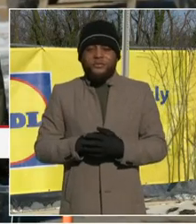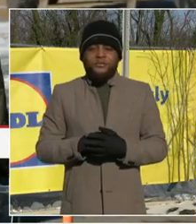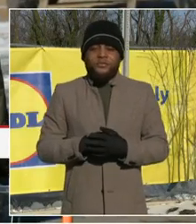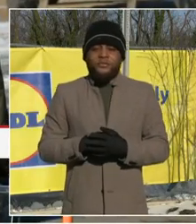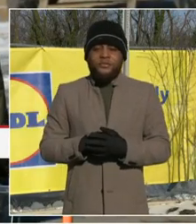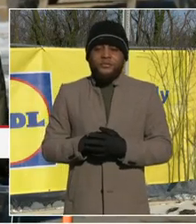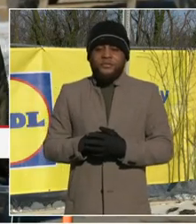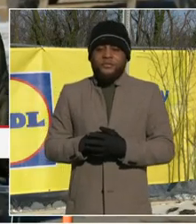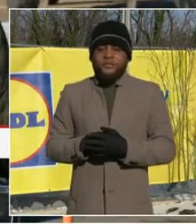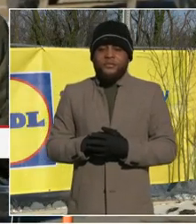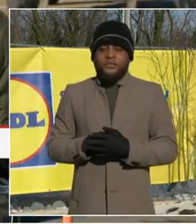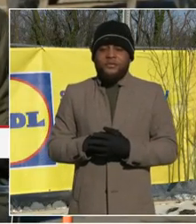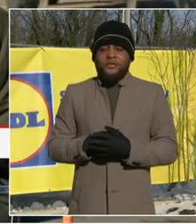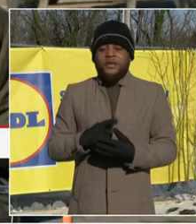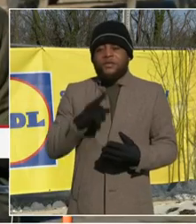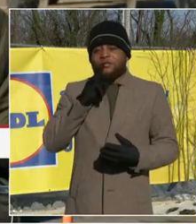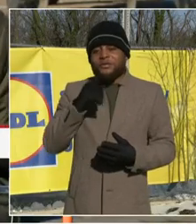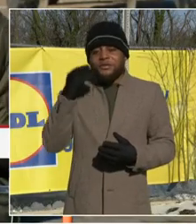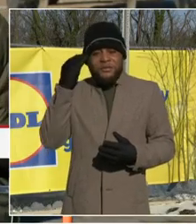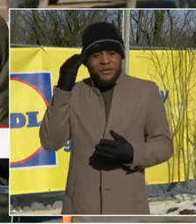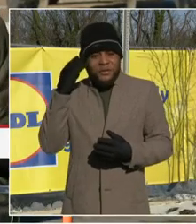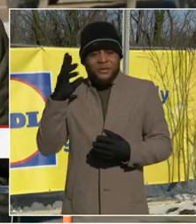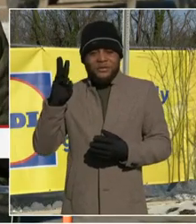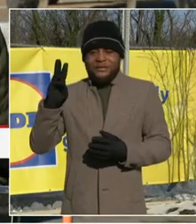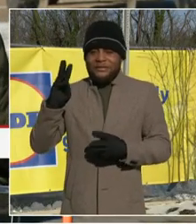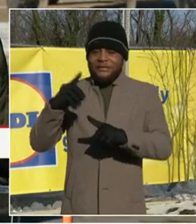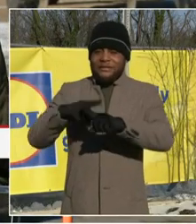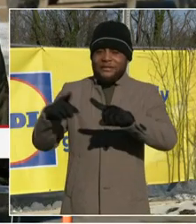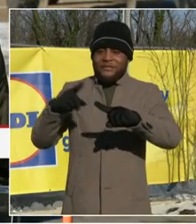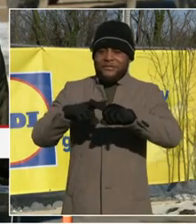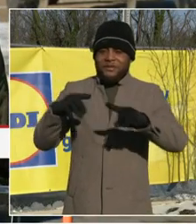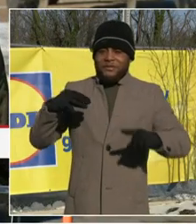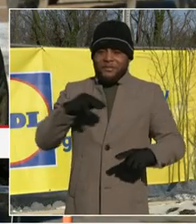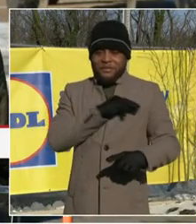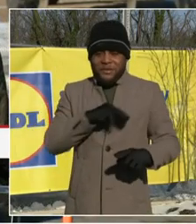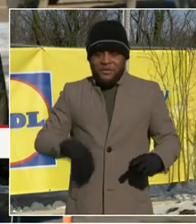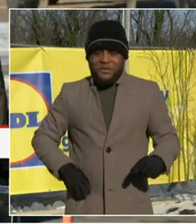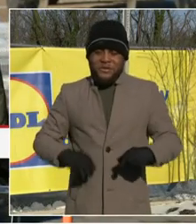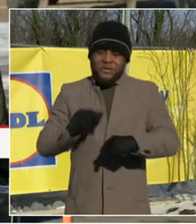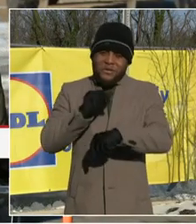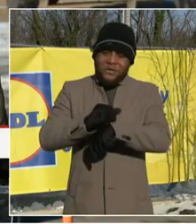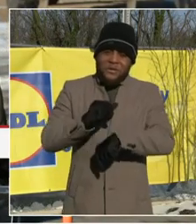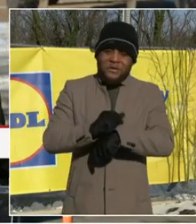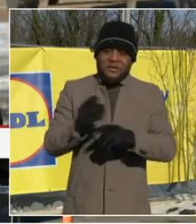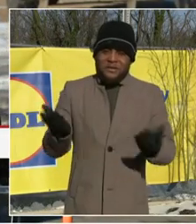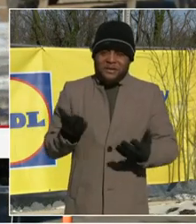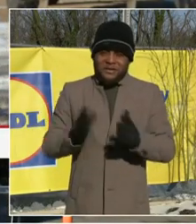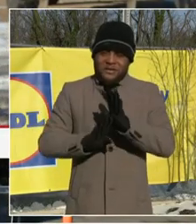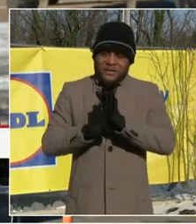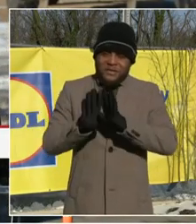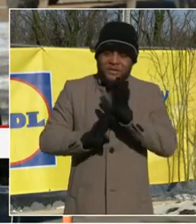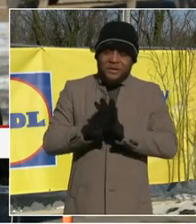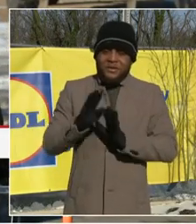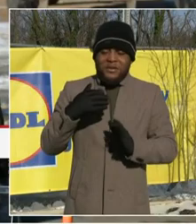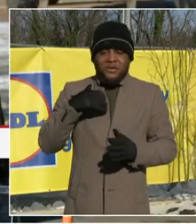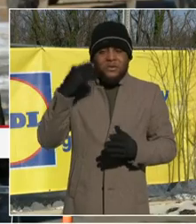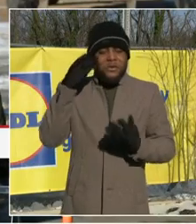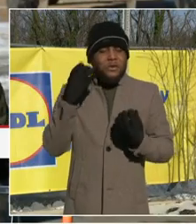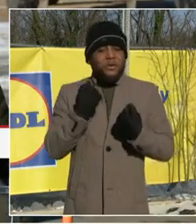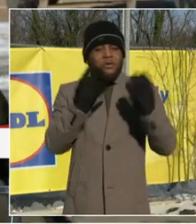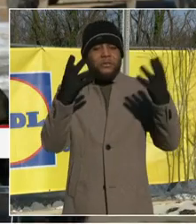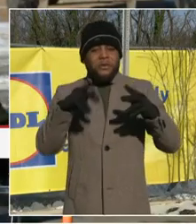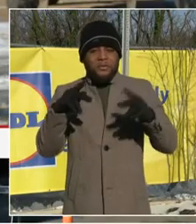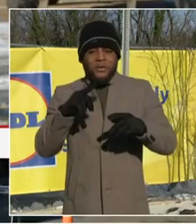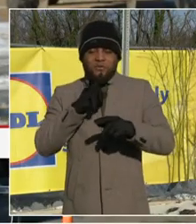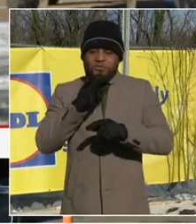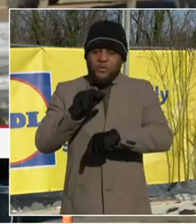of 6 mayors working on this overall development, and just so many people that have put so much effort and